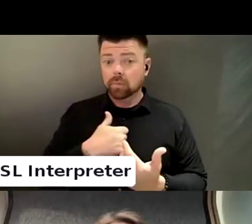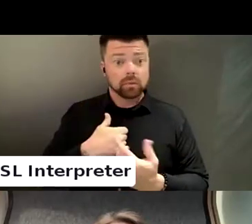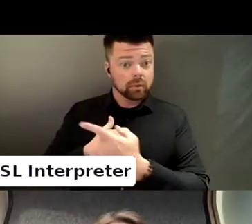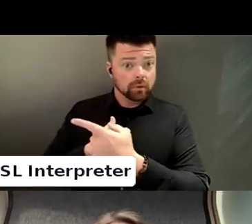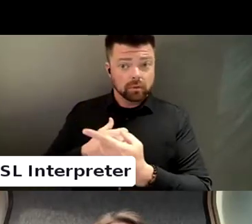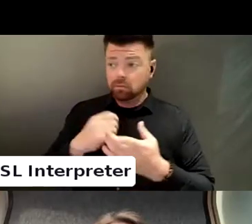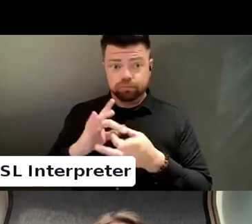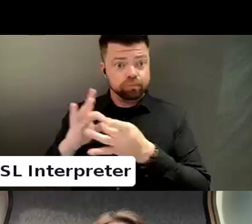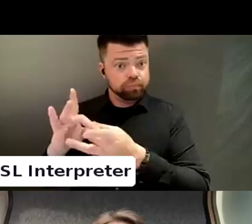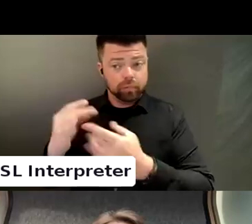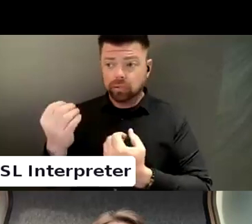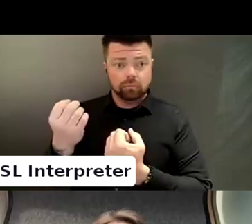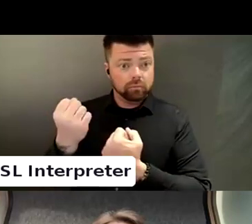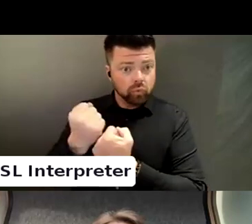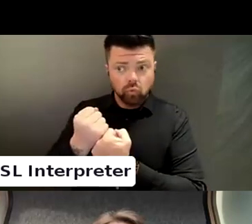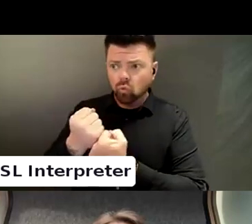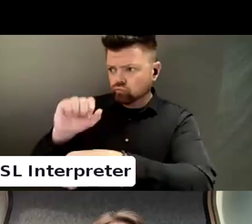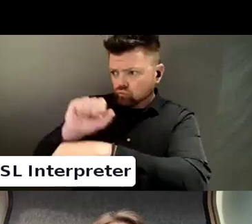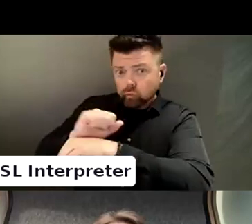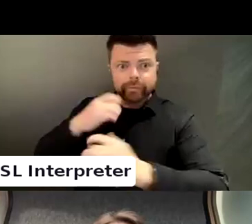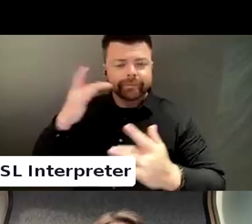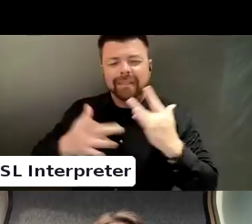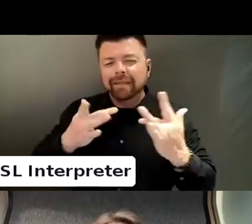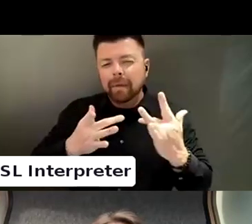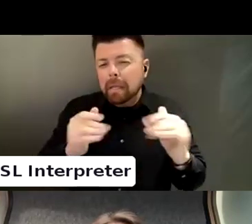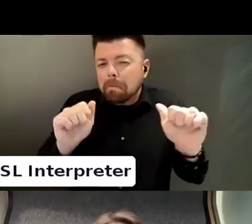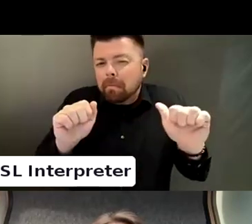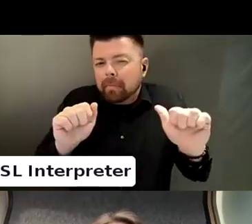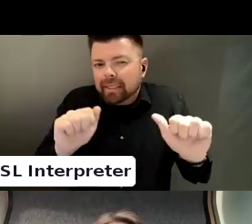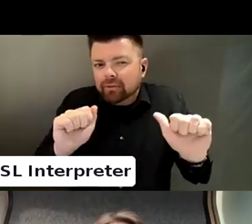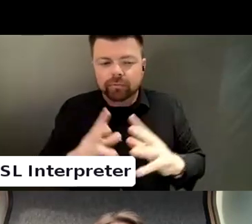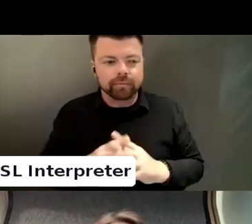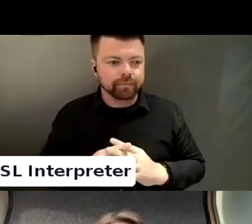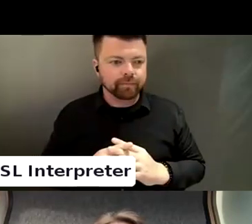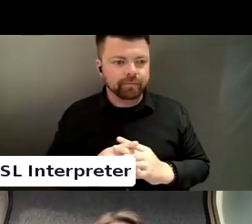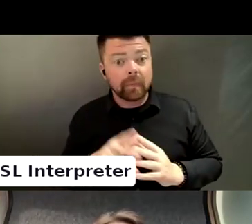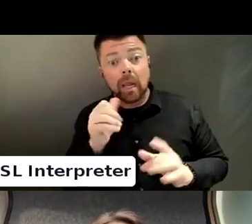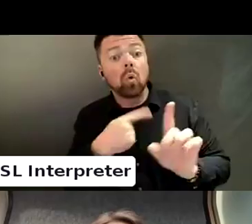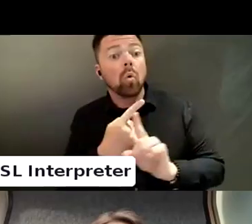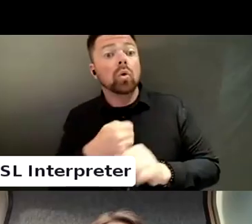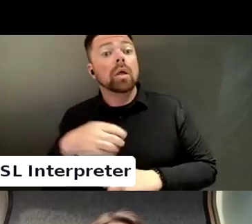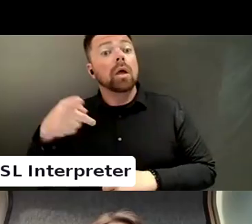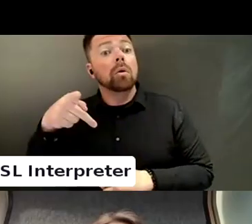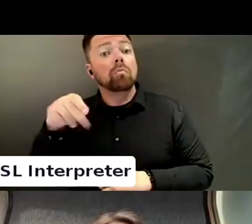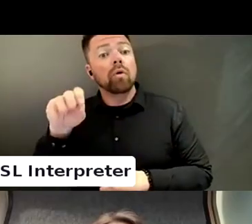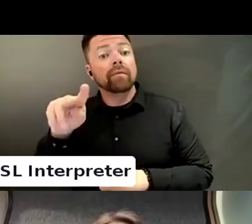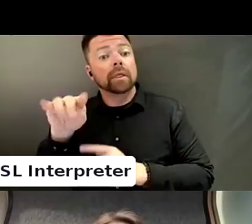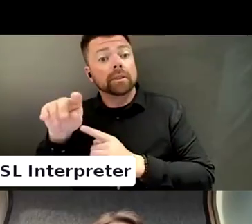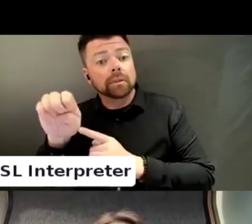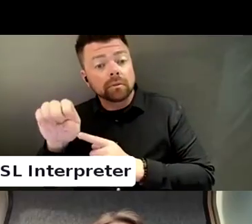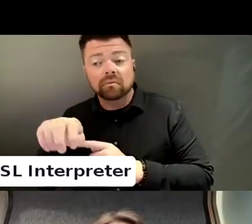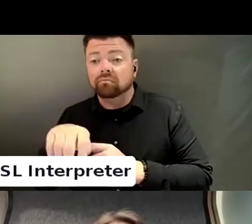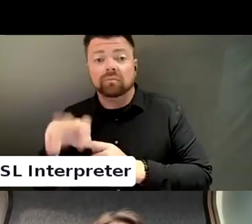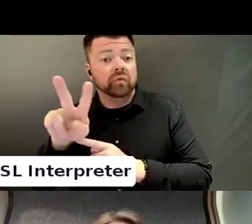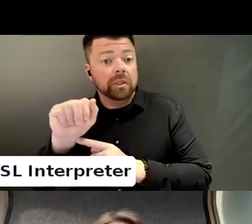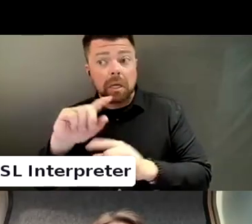really excited about at least the potential for not only at the Providence VA, but at others